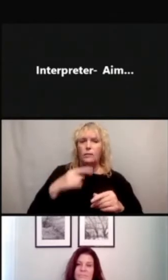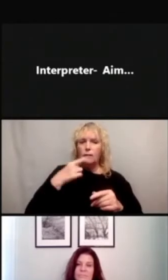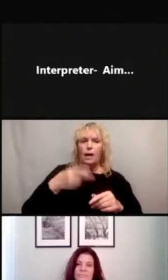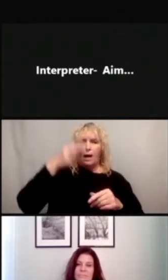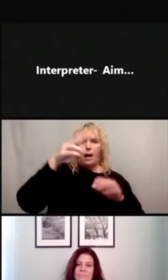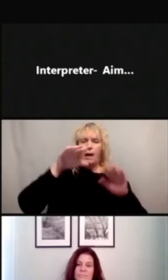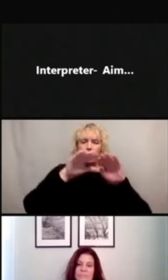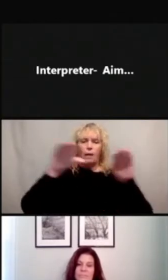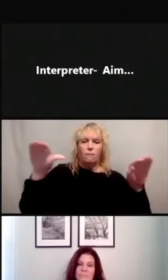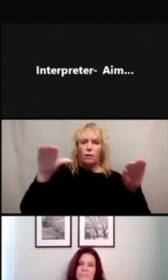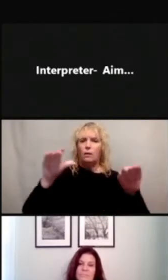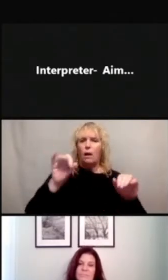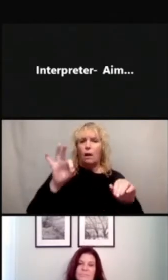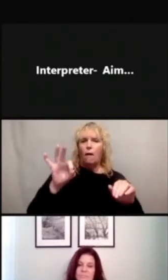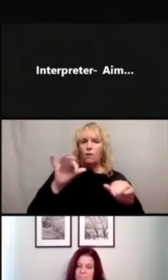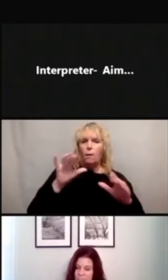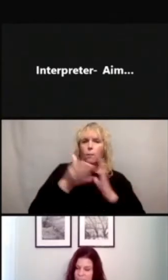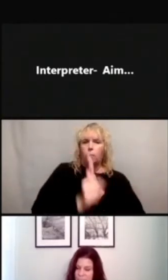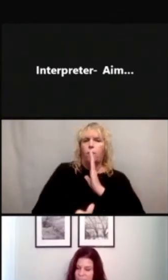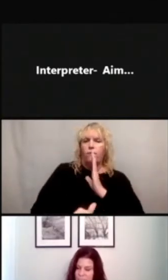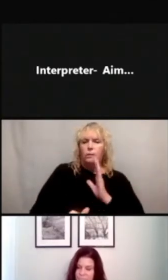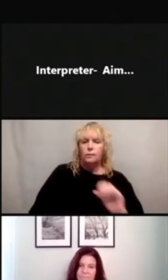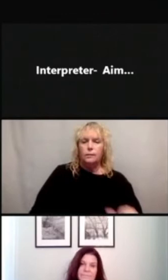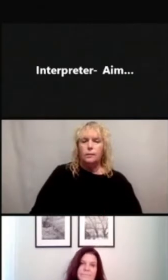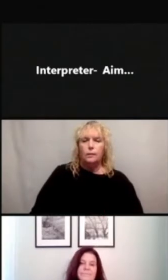proficiency level. Next slide.